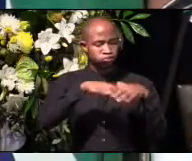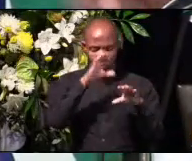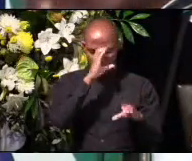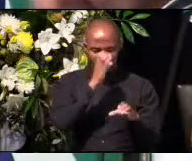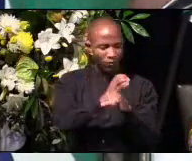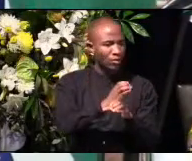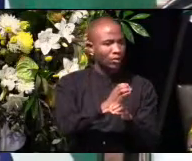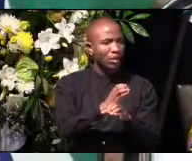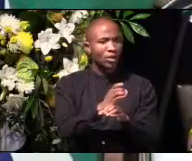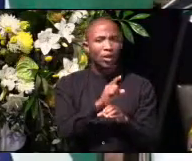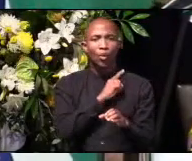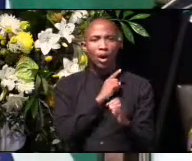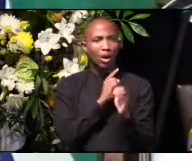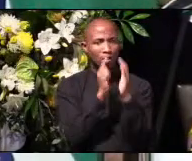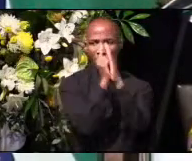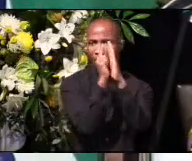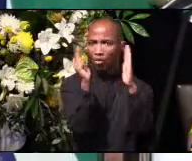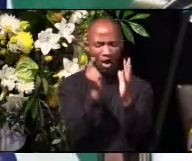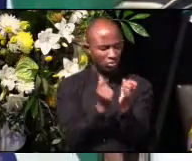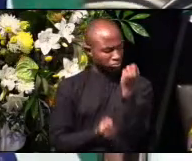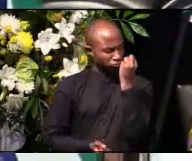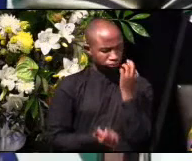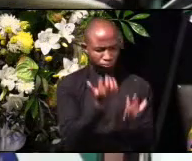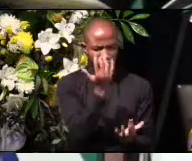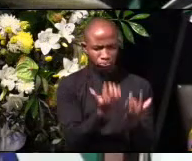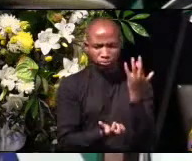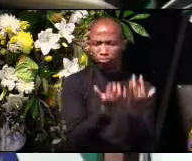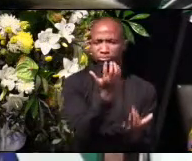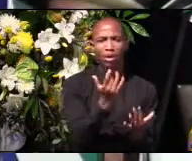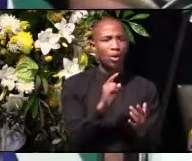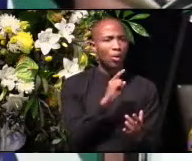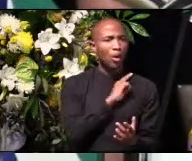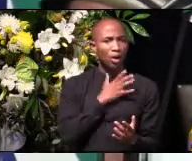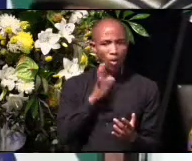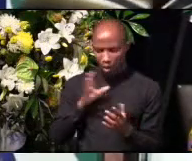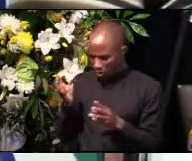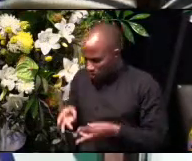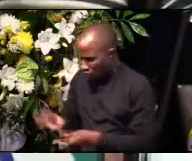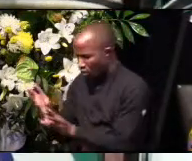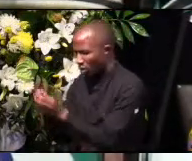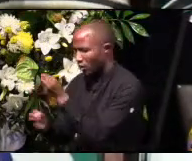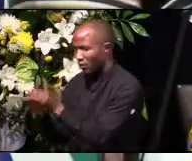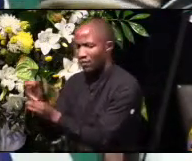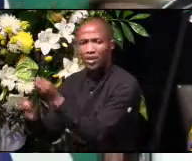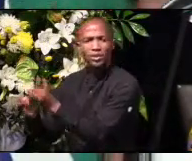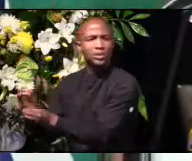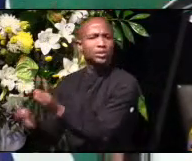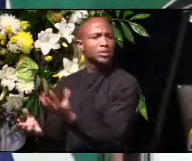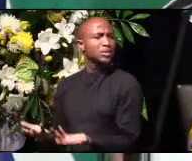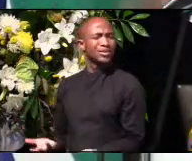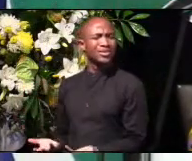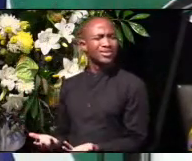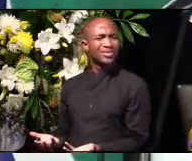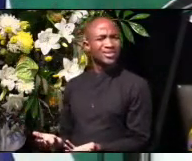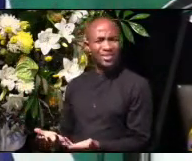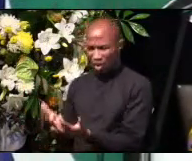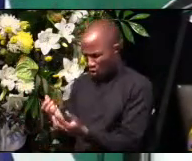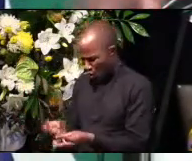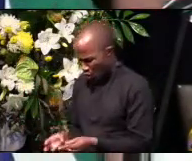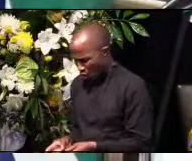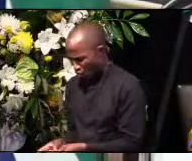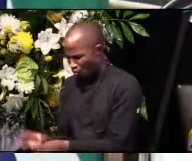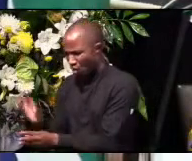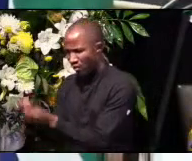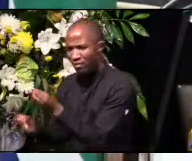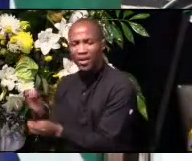where you ban a library in order to get the road fixed you bend the road in order to get